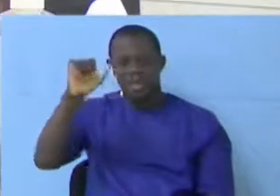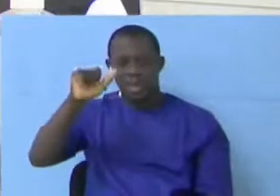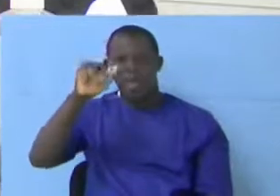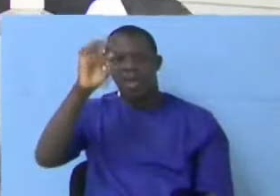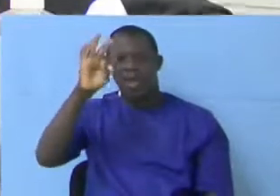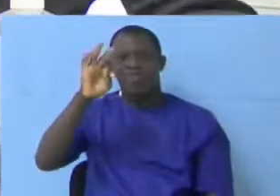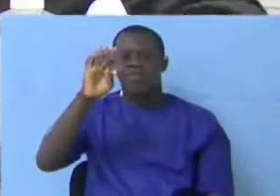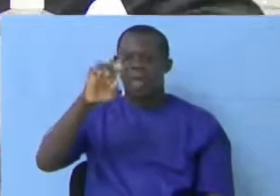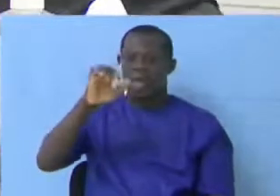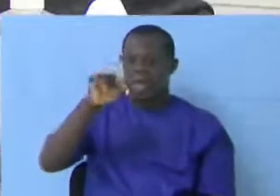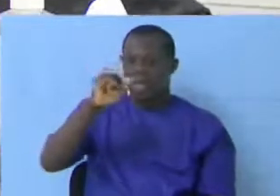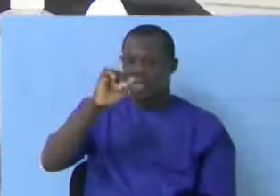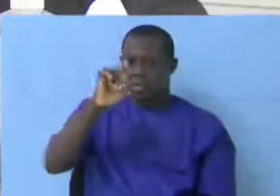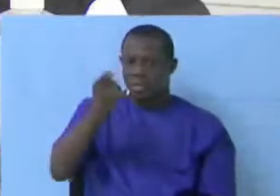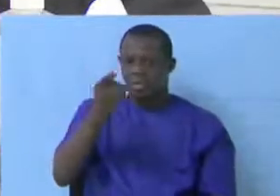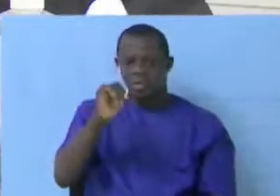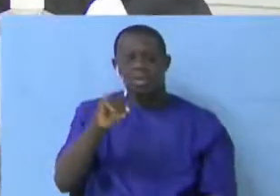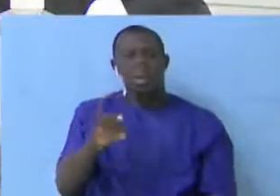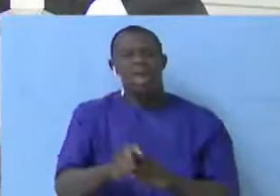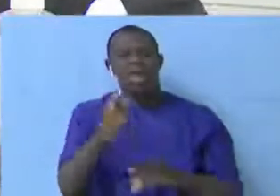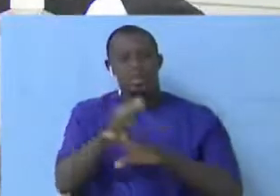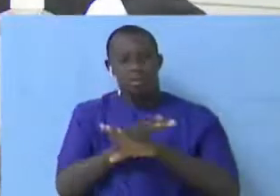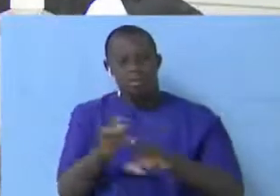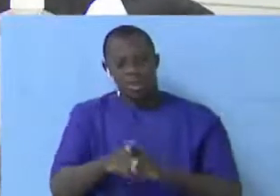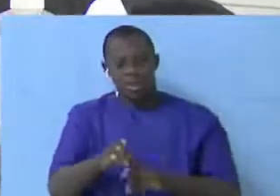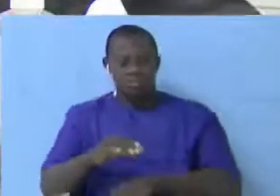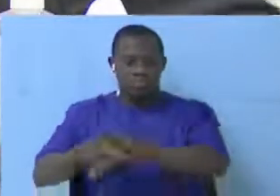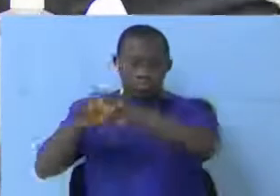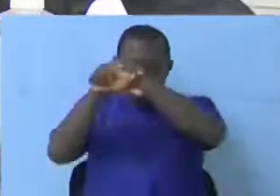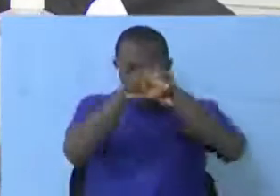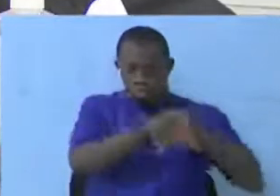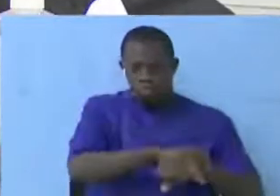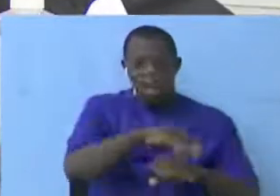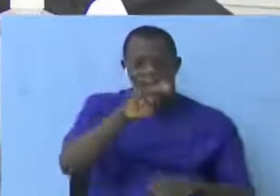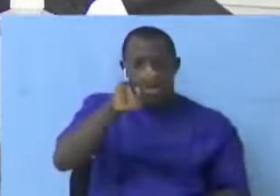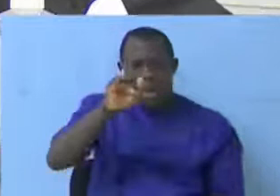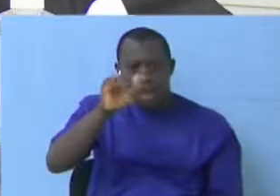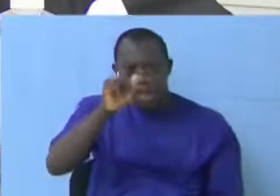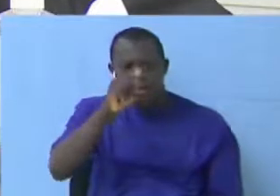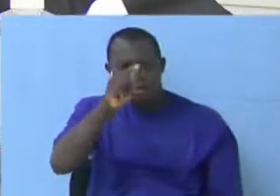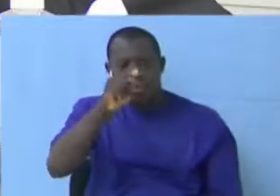the NIA, you were investigating them and you tortured them. That